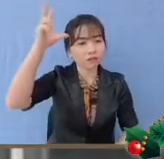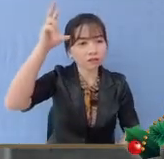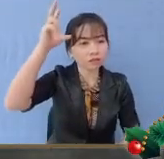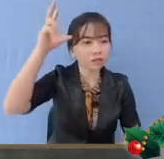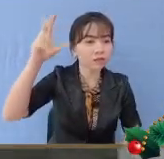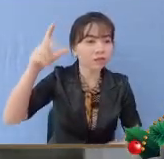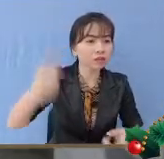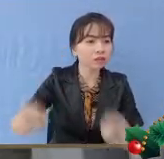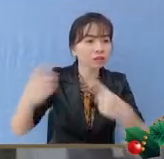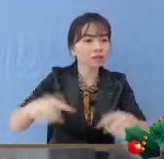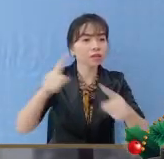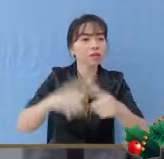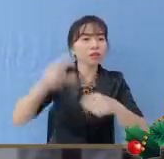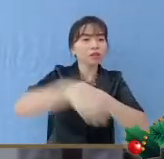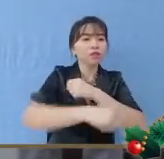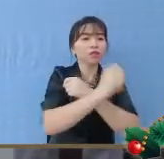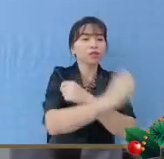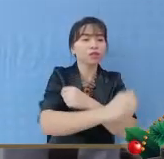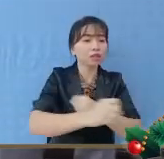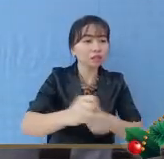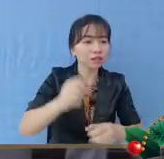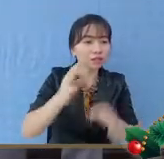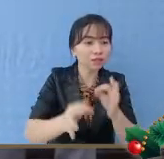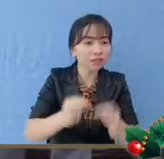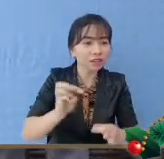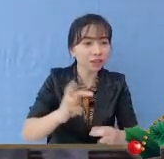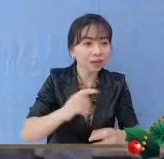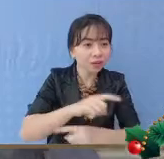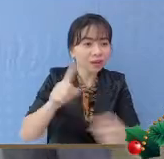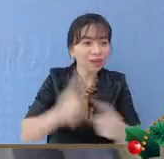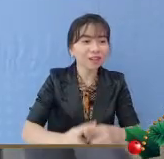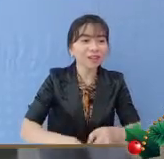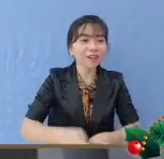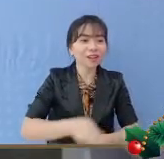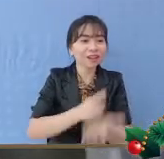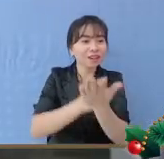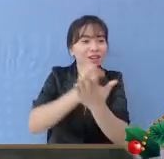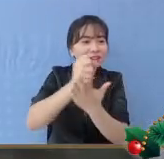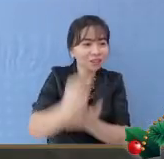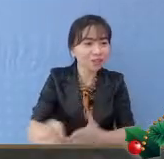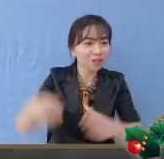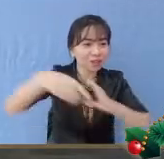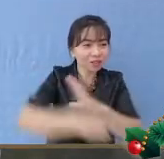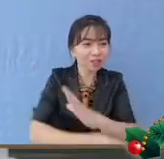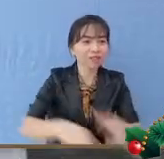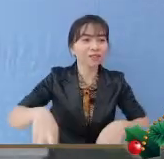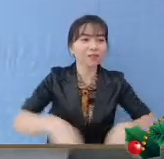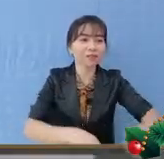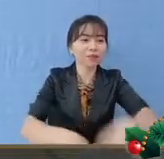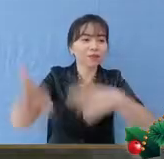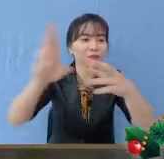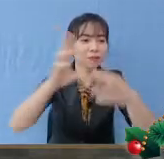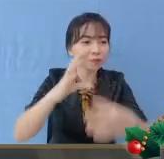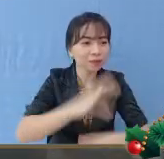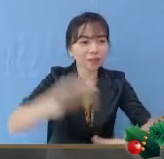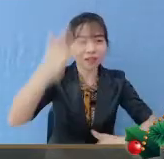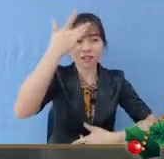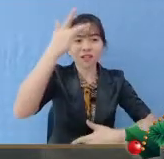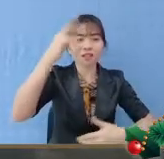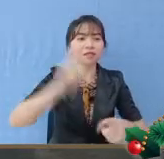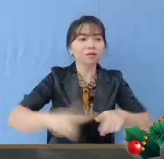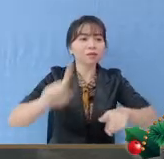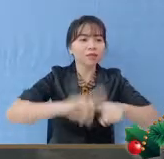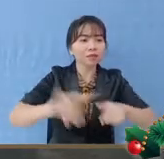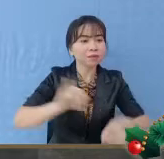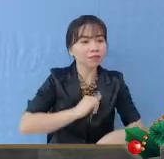the evil swim in the oceans of gain, while the righteous drown in the river of pain.